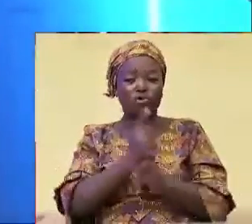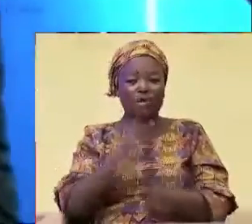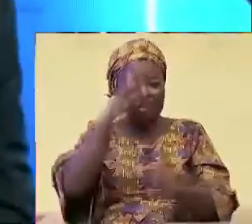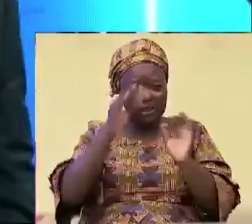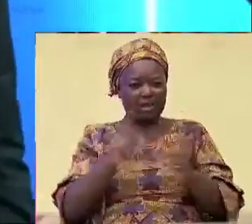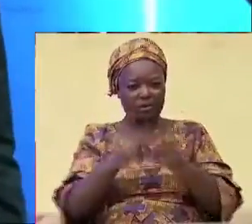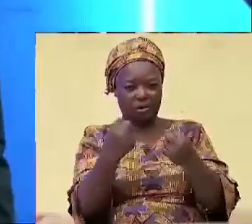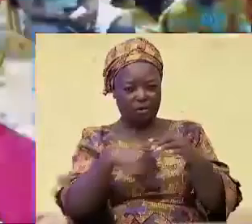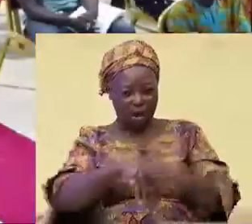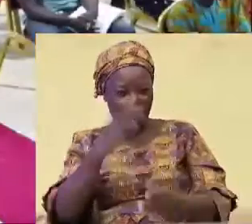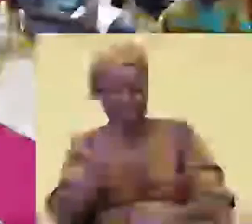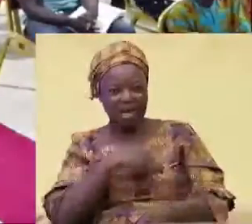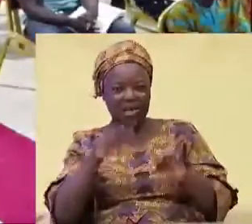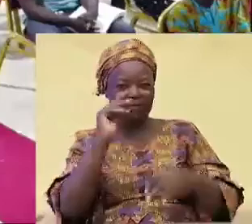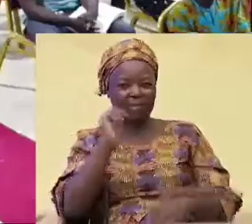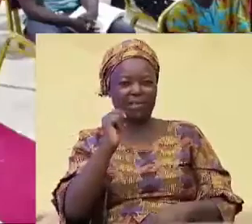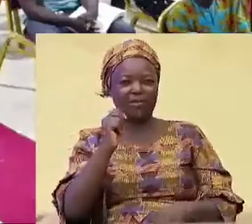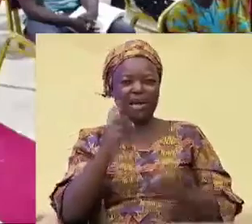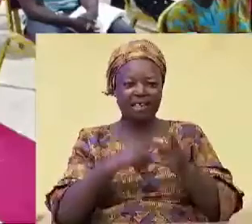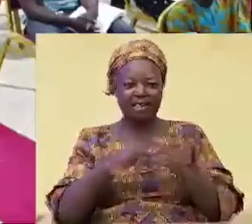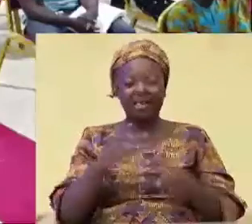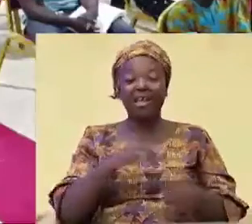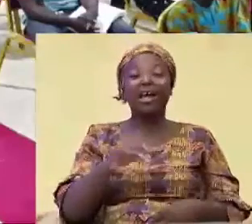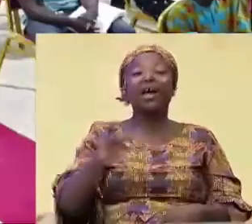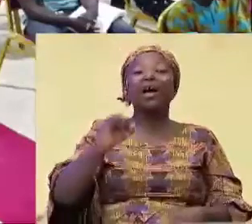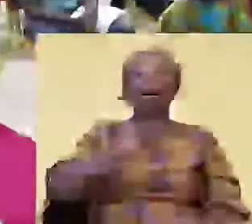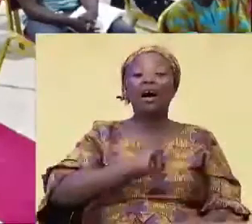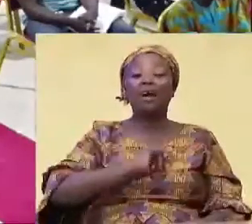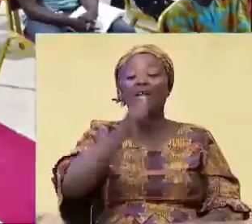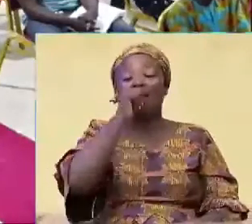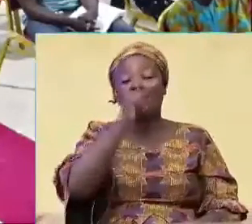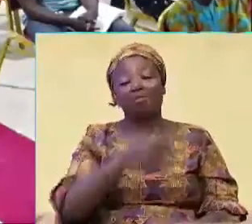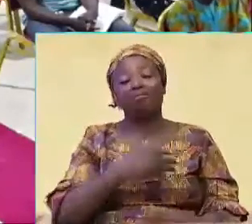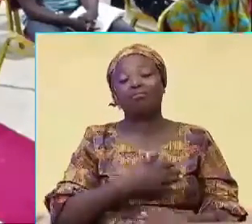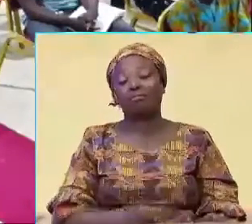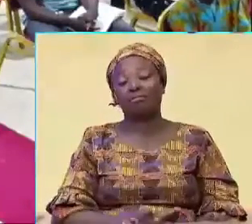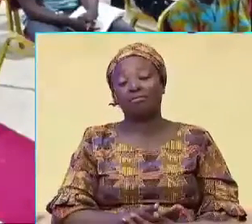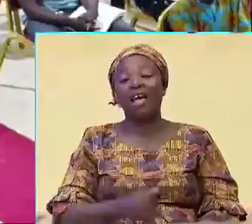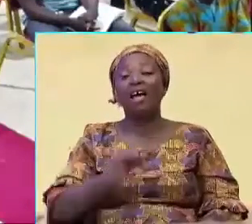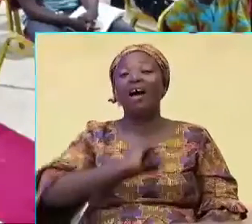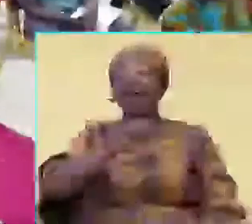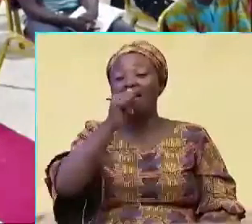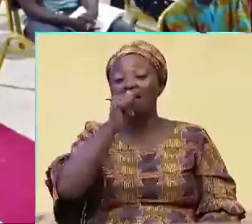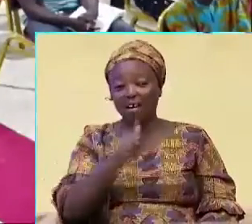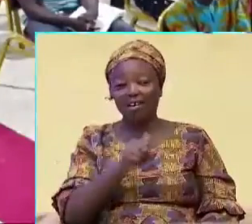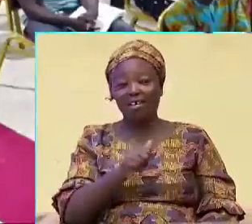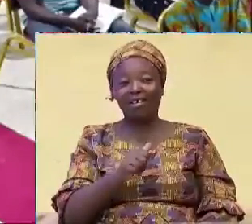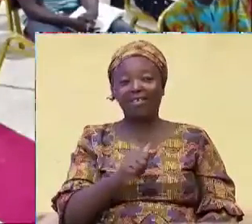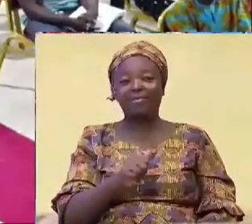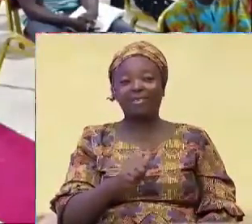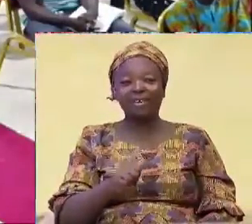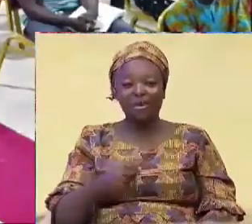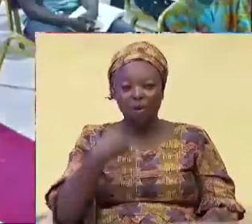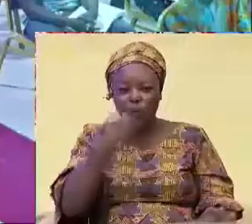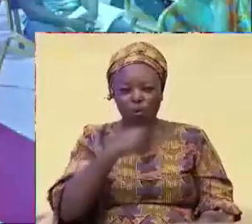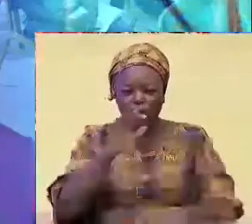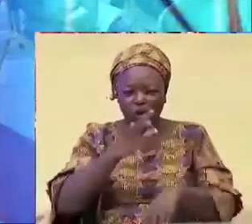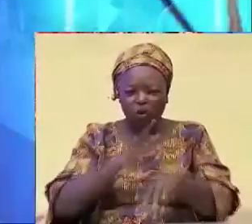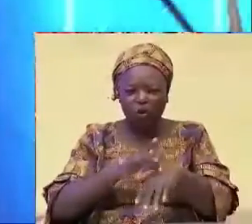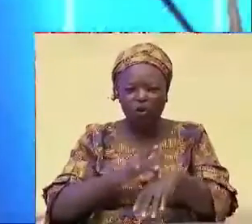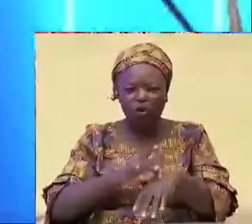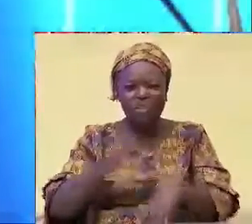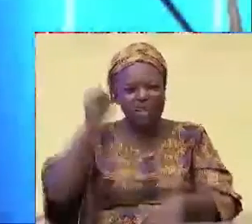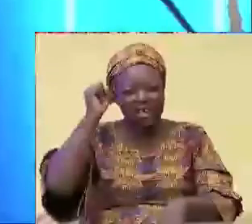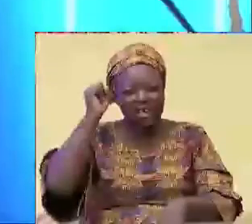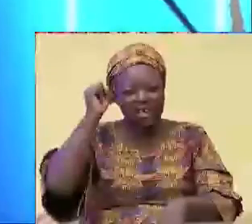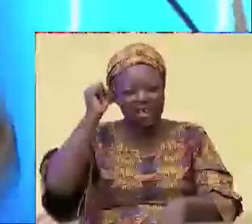give testimony, and say, I am. And tonight I say, I am. Who